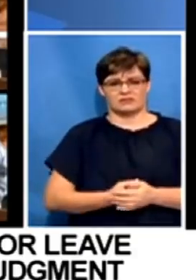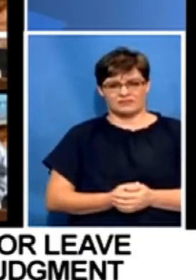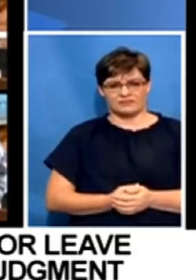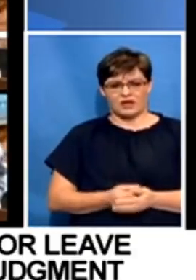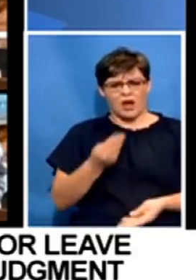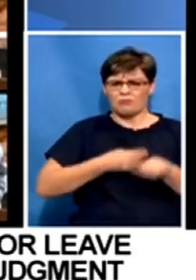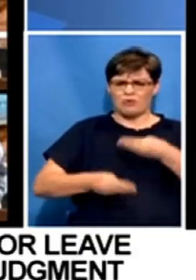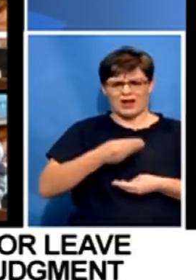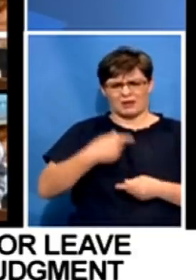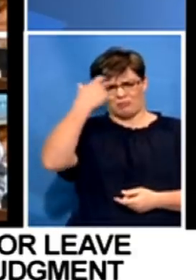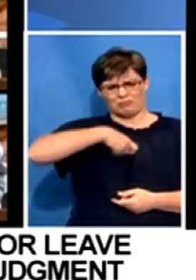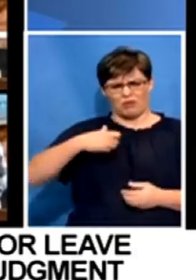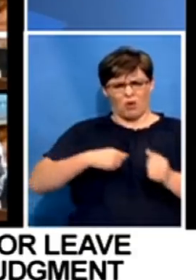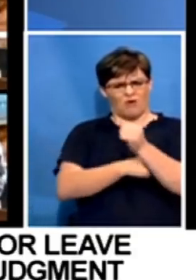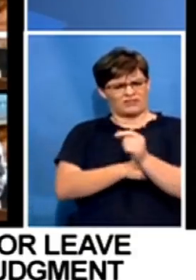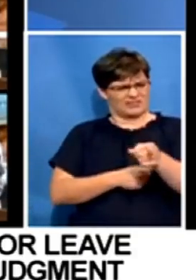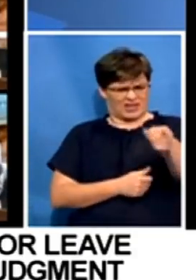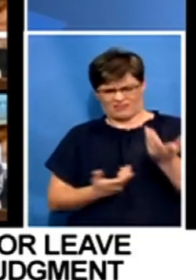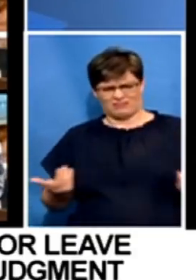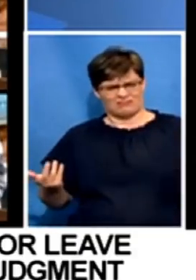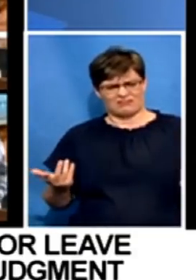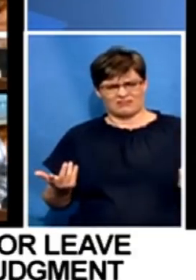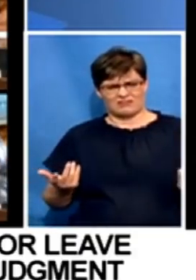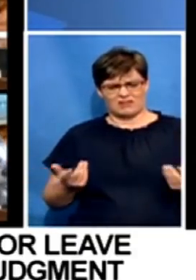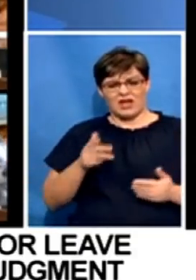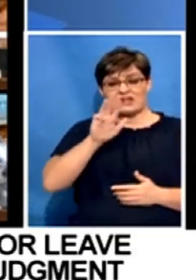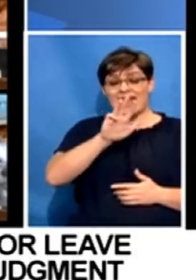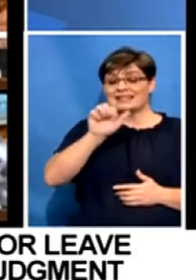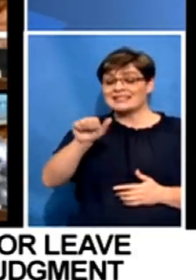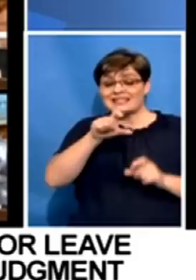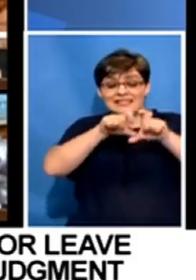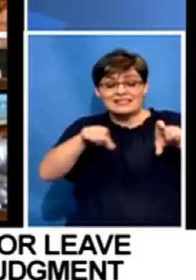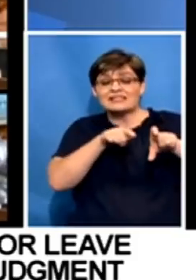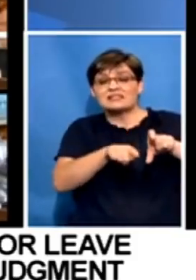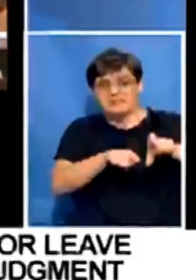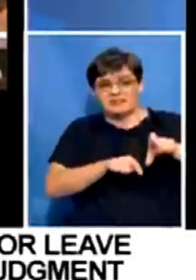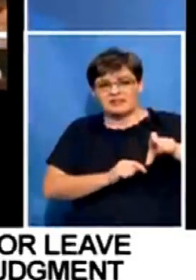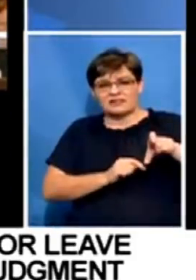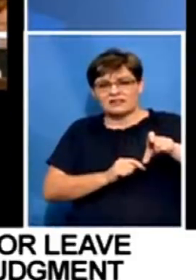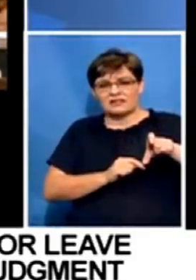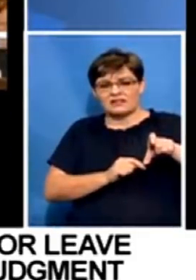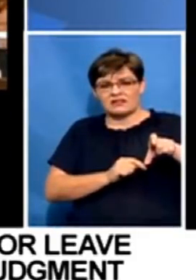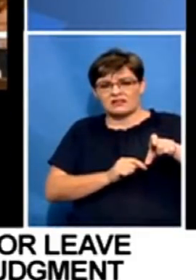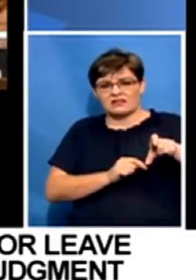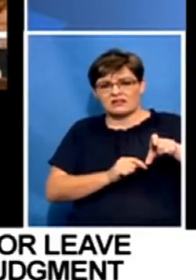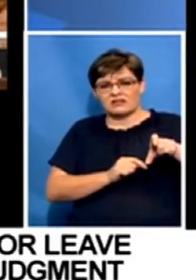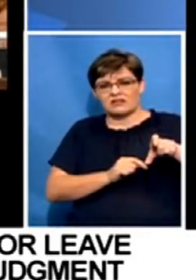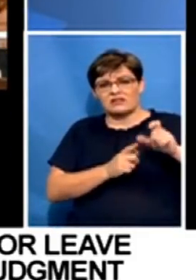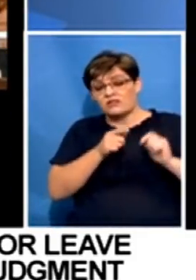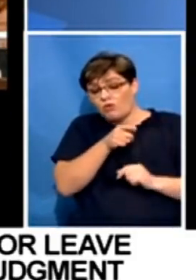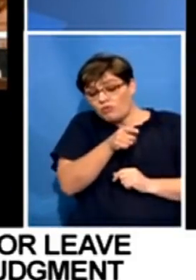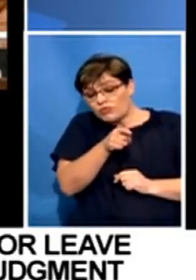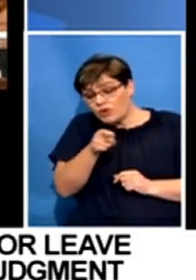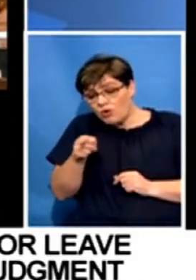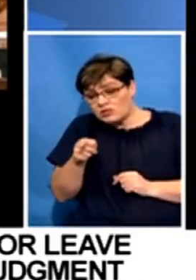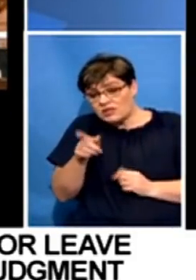So 96 is to guide, alert those in those positions,